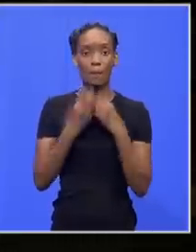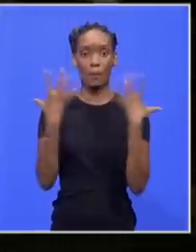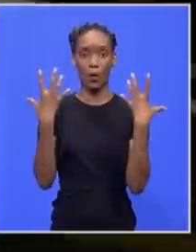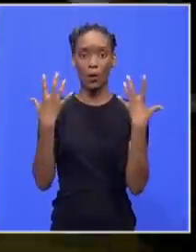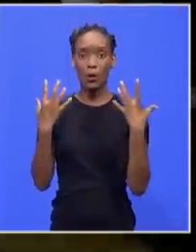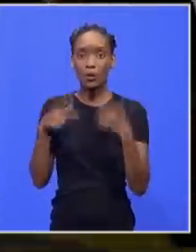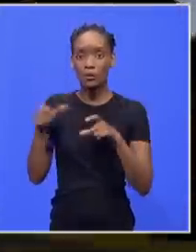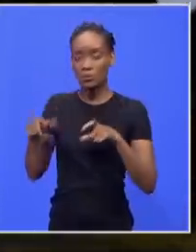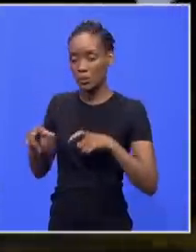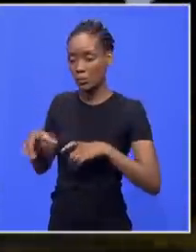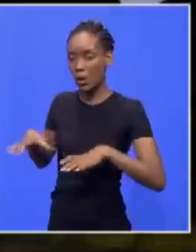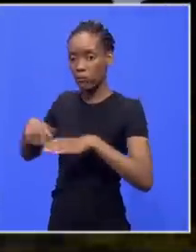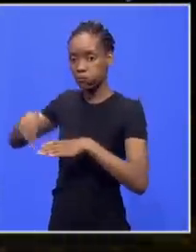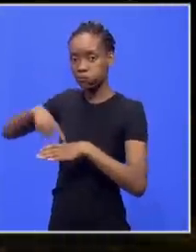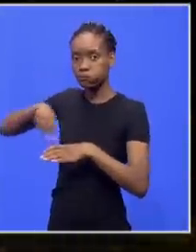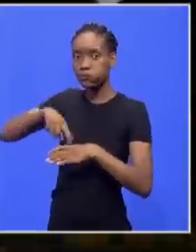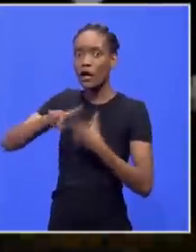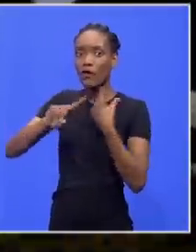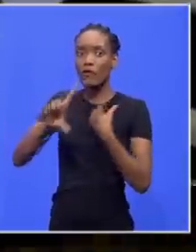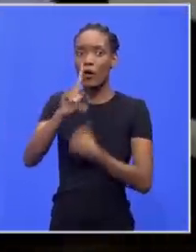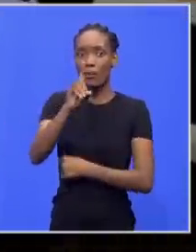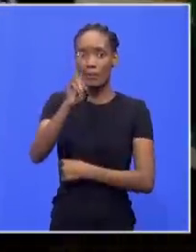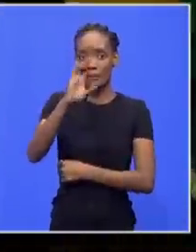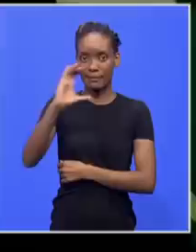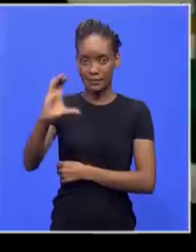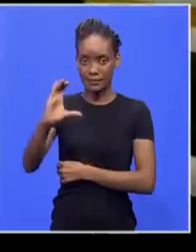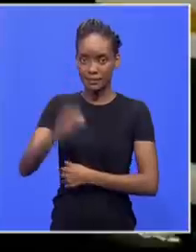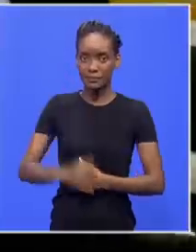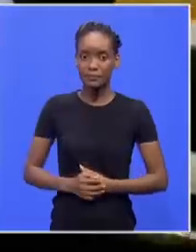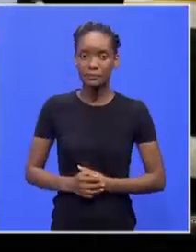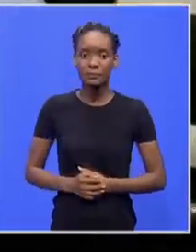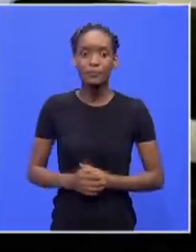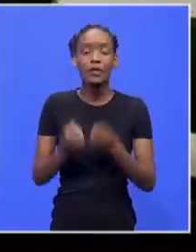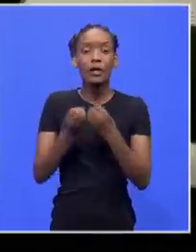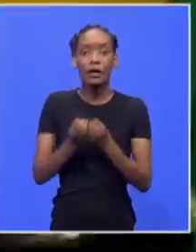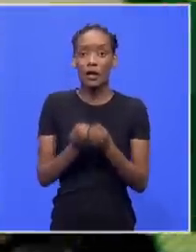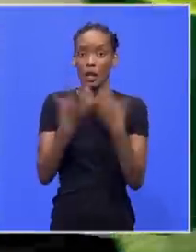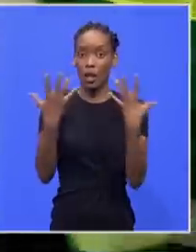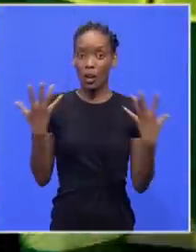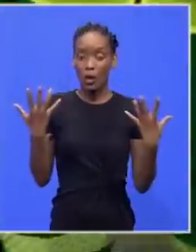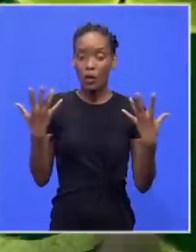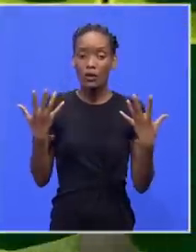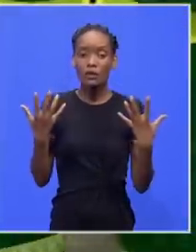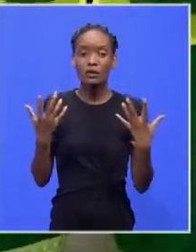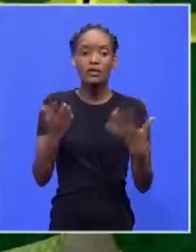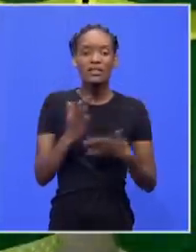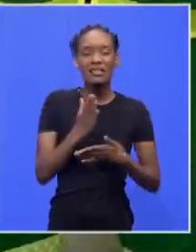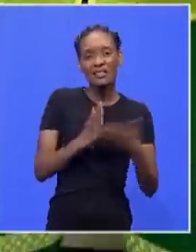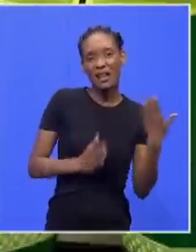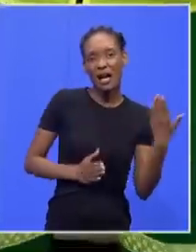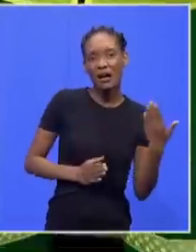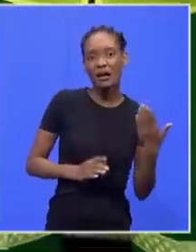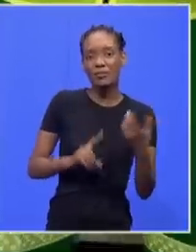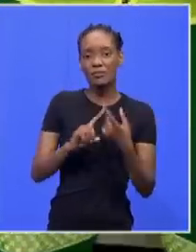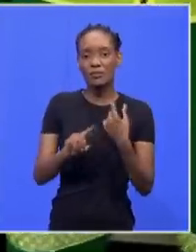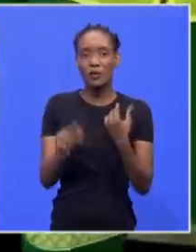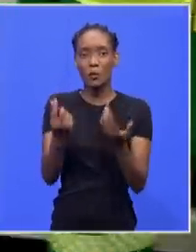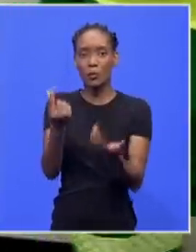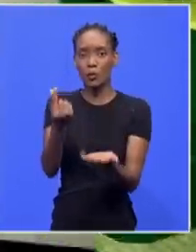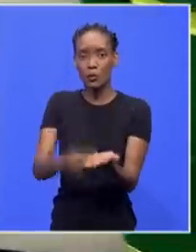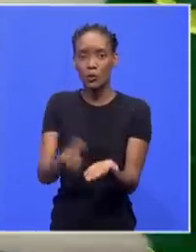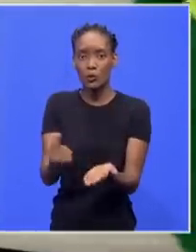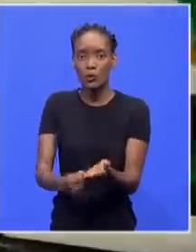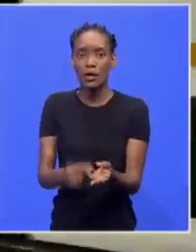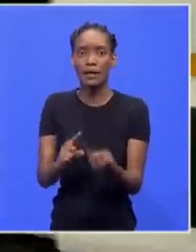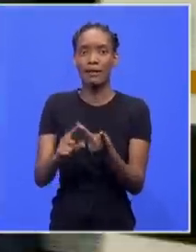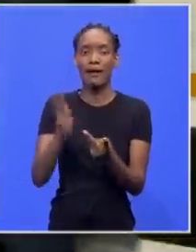from the Democratic Republic of Congo. A lot of them. There are some who are from Burundi, Uganda, and